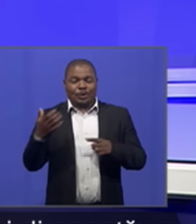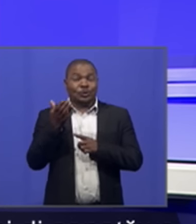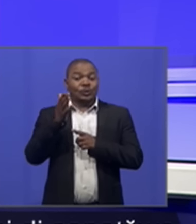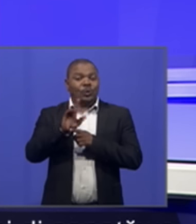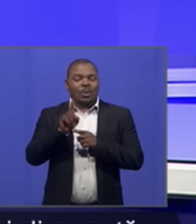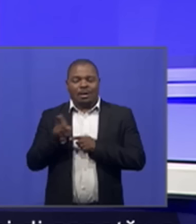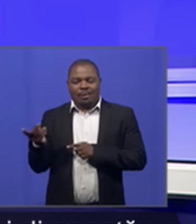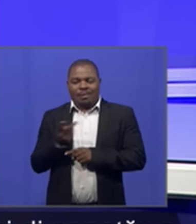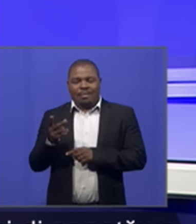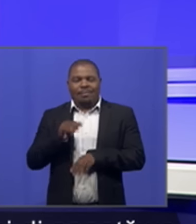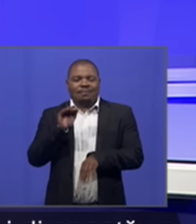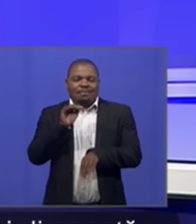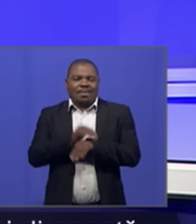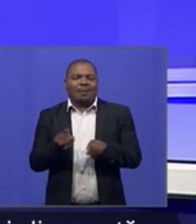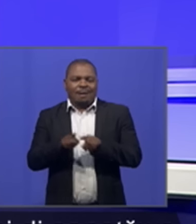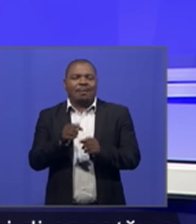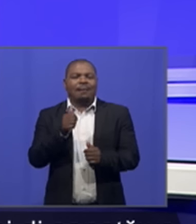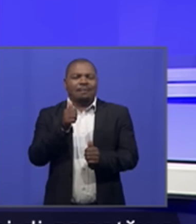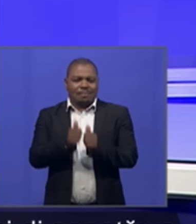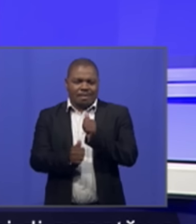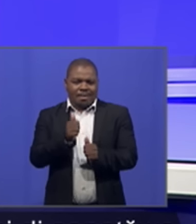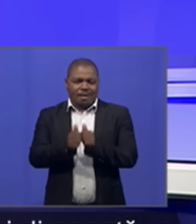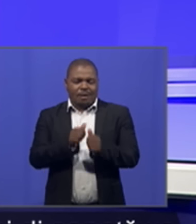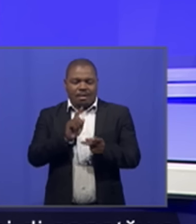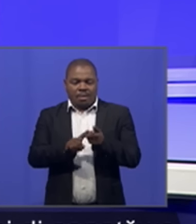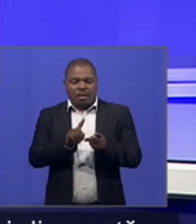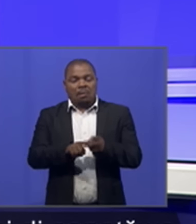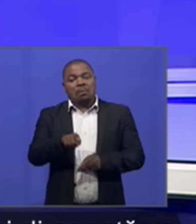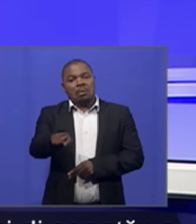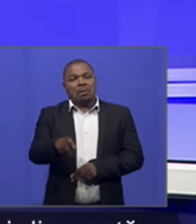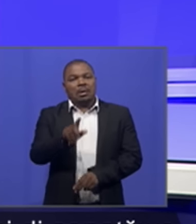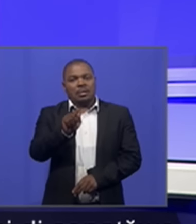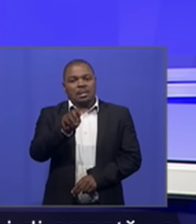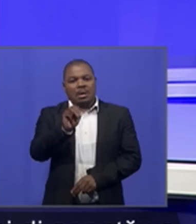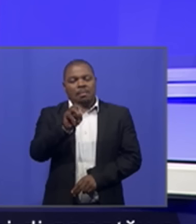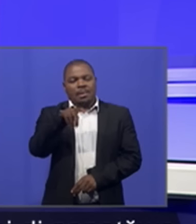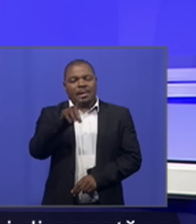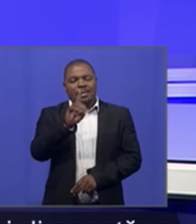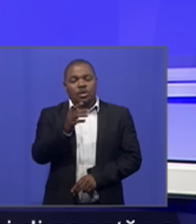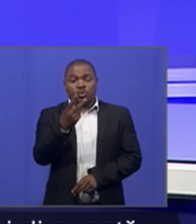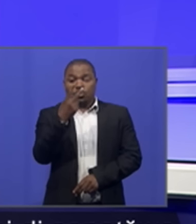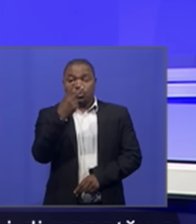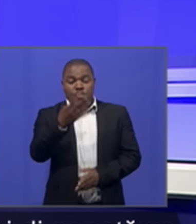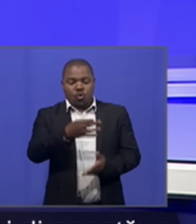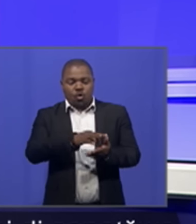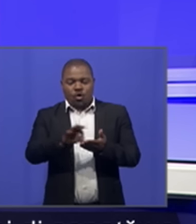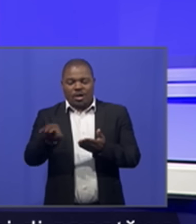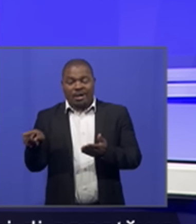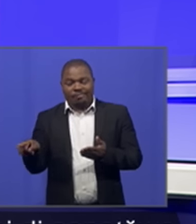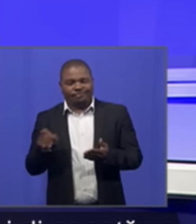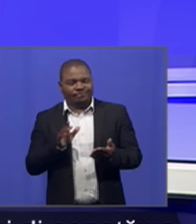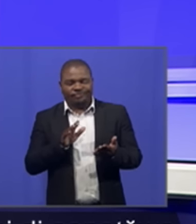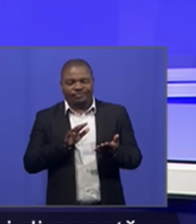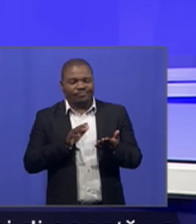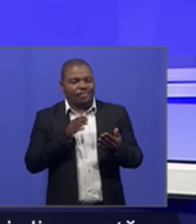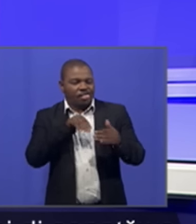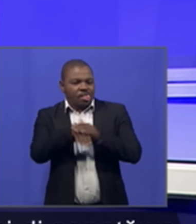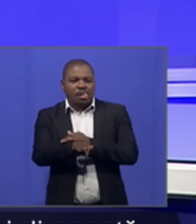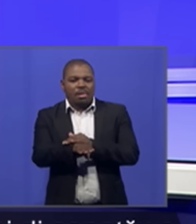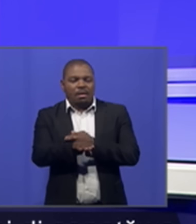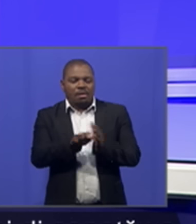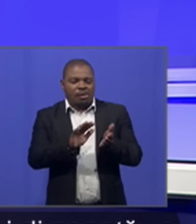segwera sa go etša sa barwa rre seo gape se hlapeletšego tshepedišo ya dithendara tše pedi ka TMPD seo ka ge bohlatsi bja